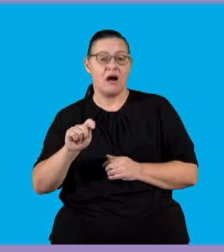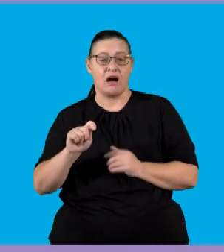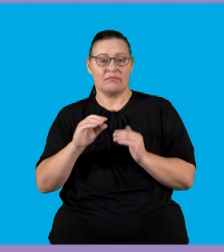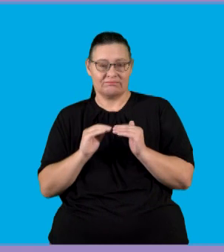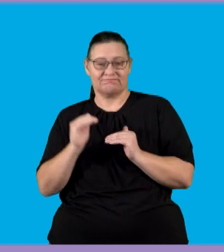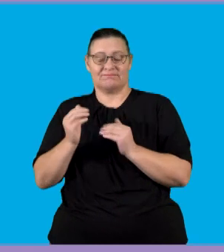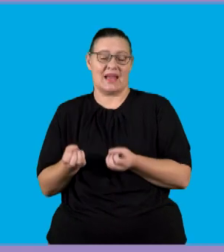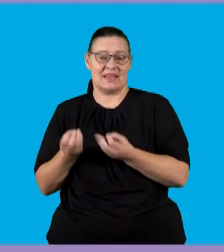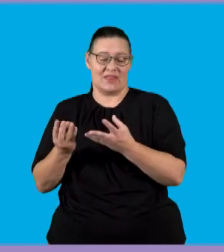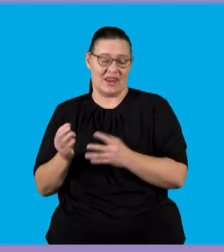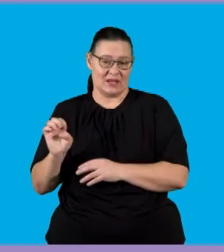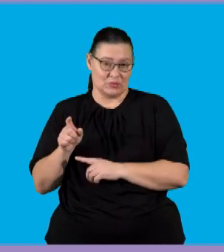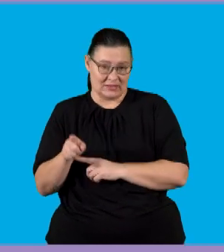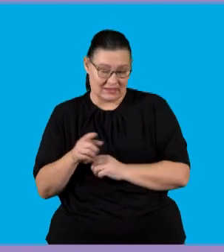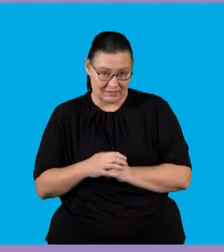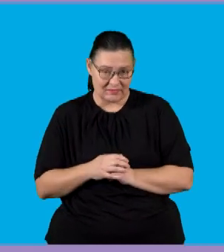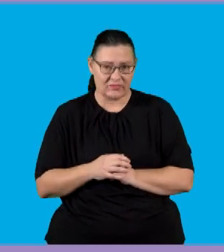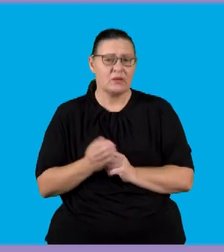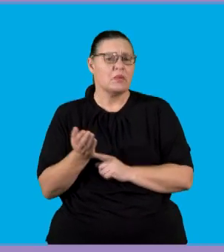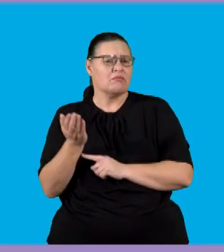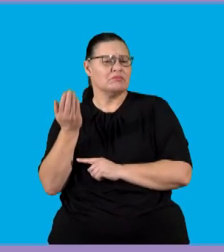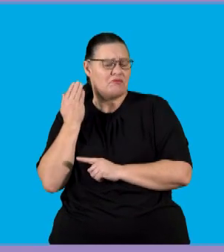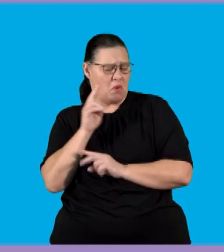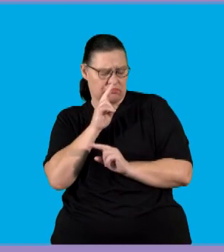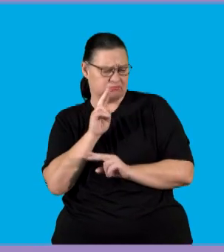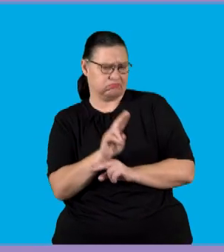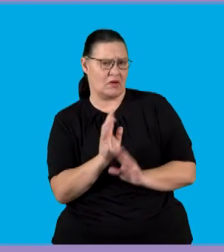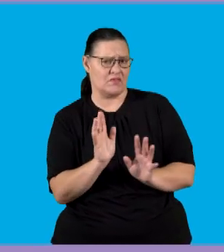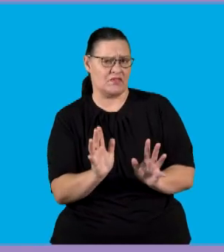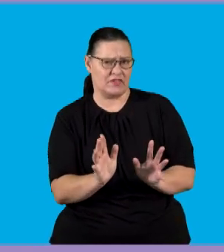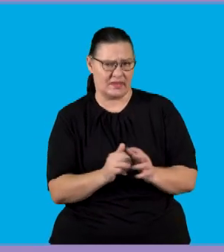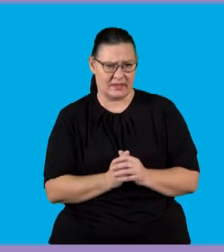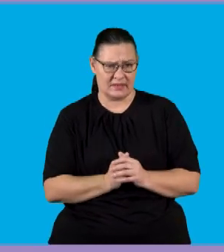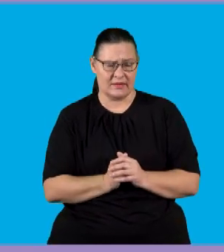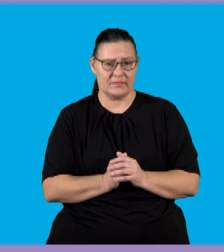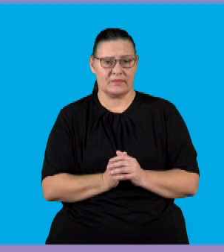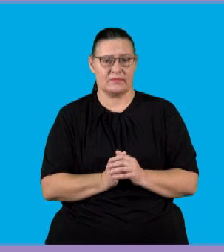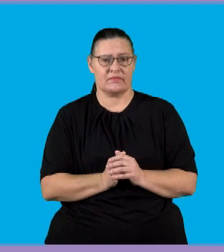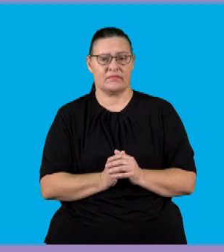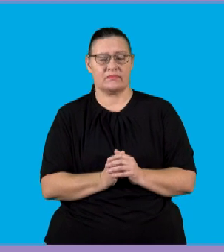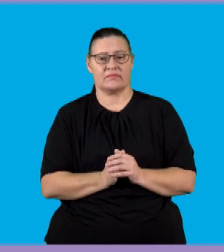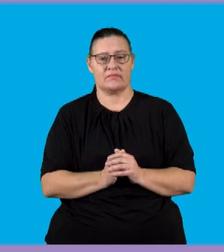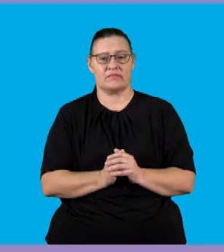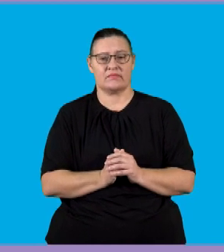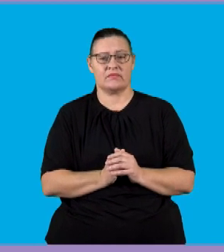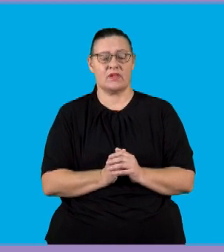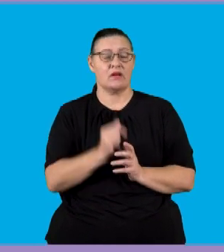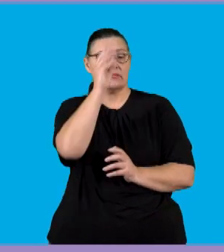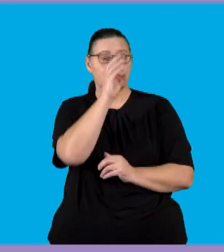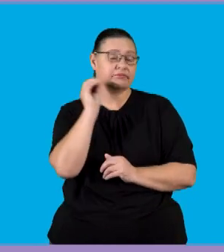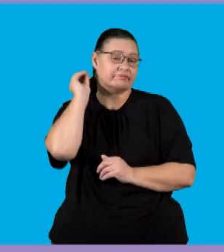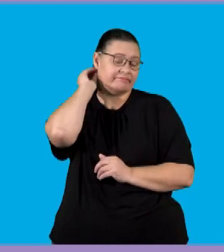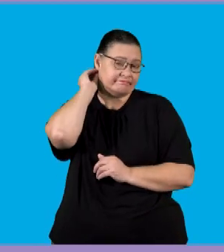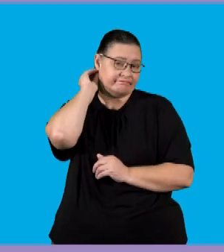that we've already looked at in previous lessons. So this is just a